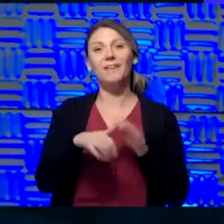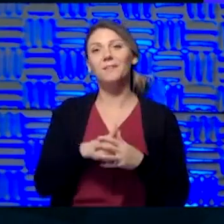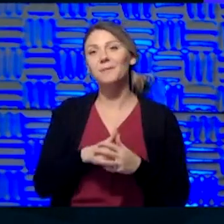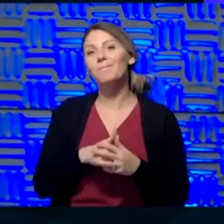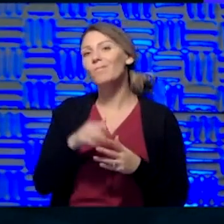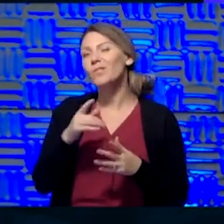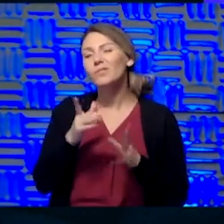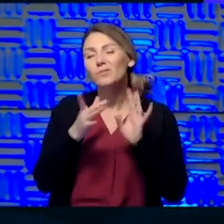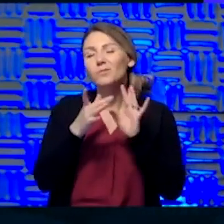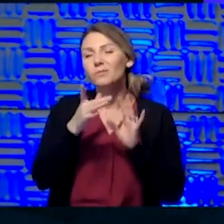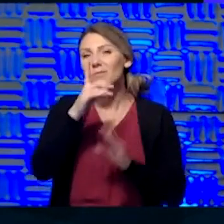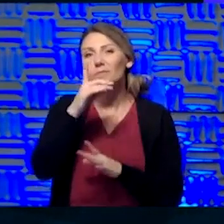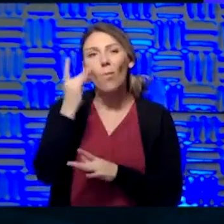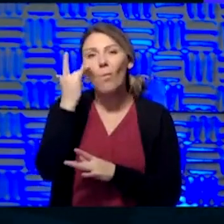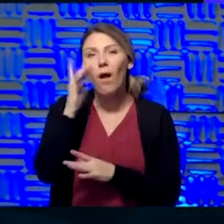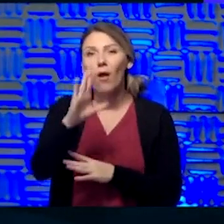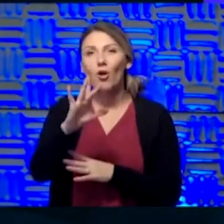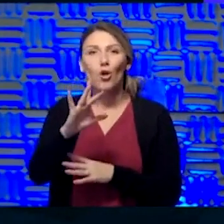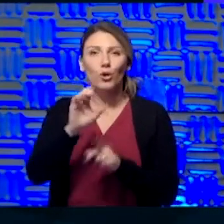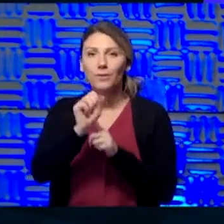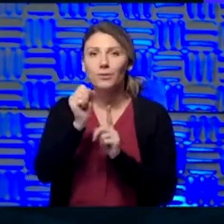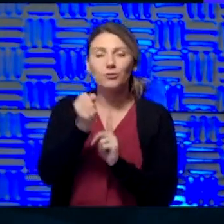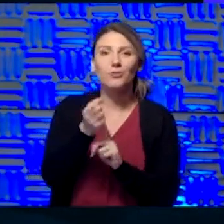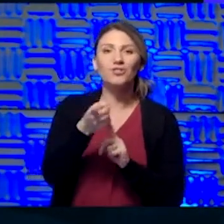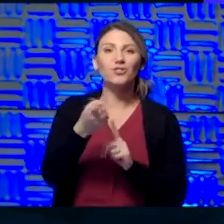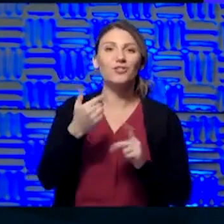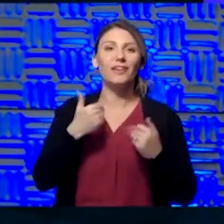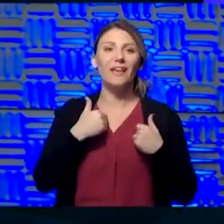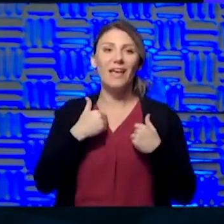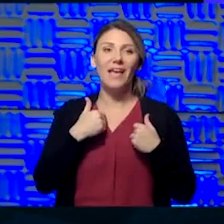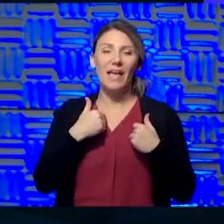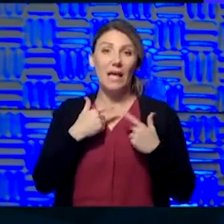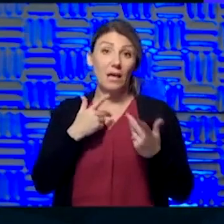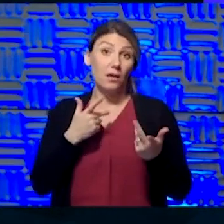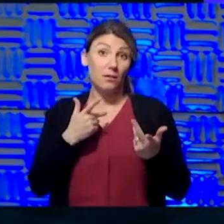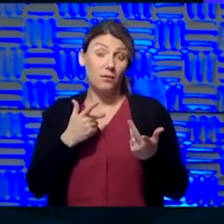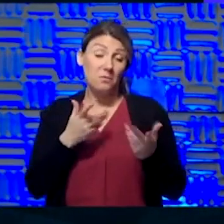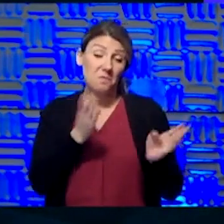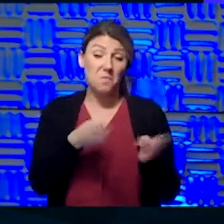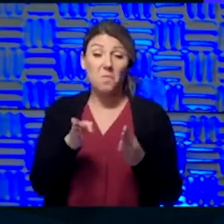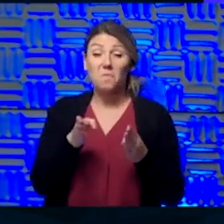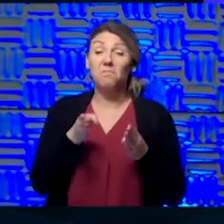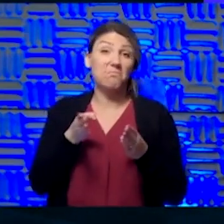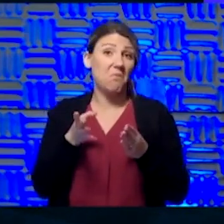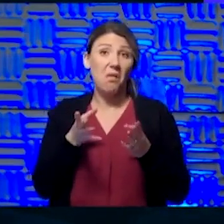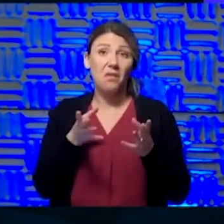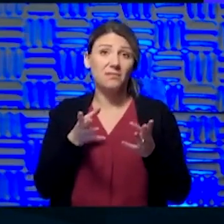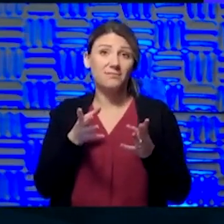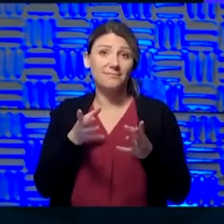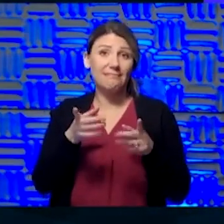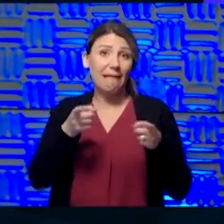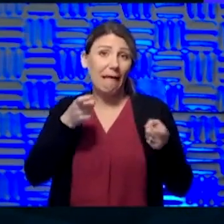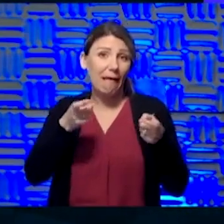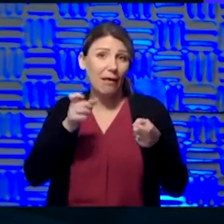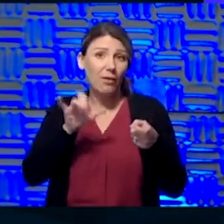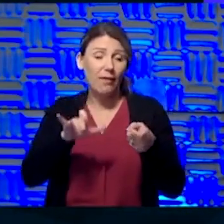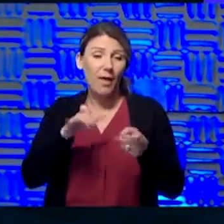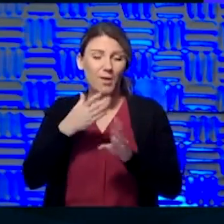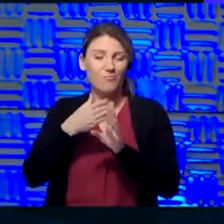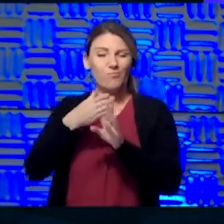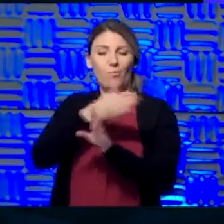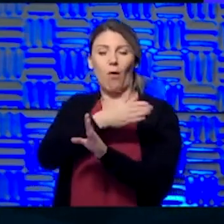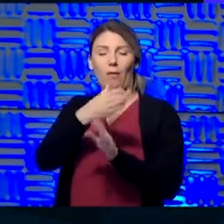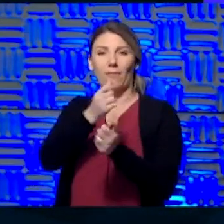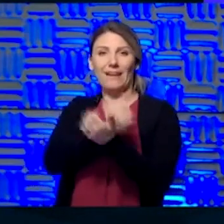her condition, and she had like a surgery to deal with that, which was great prior to all of